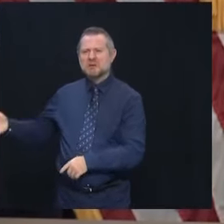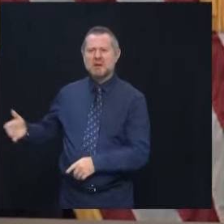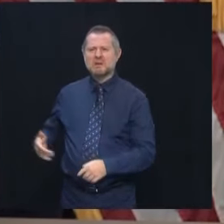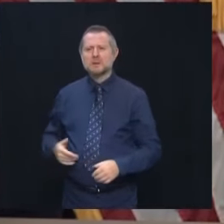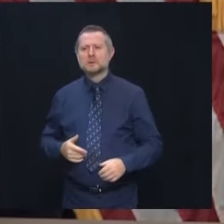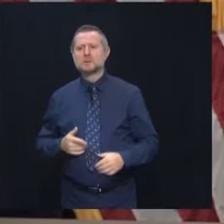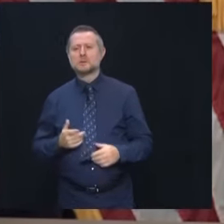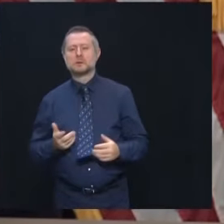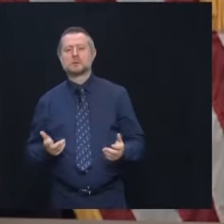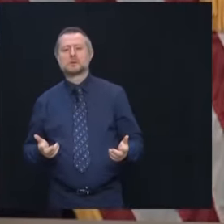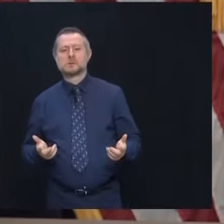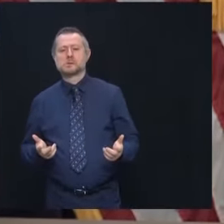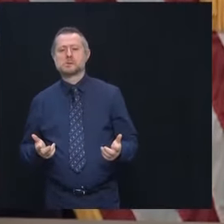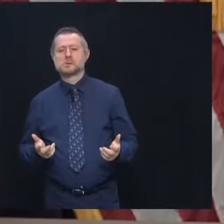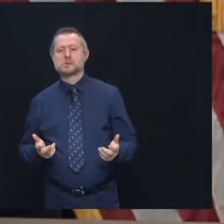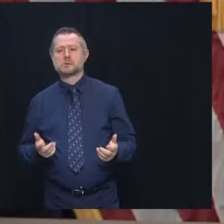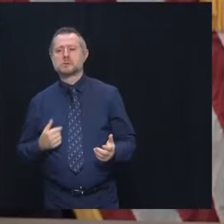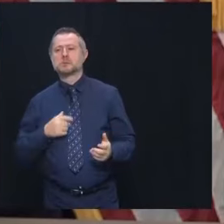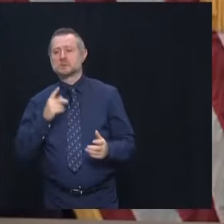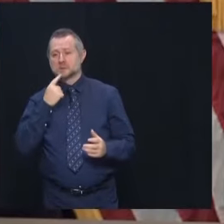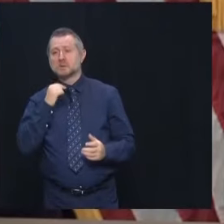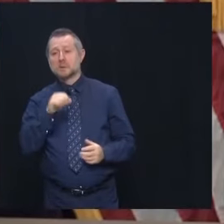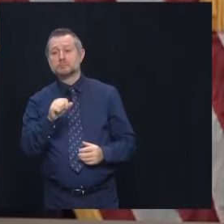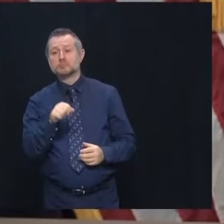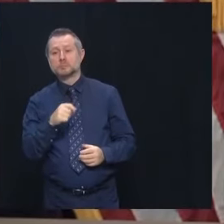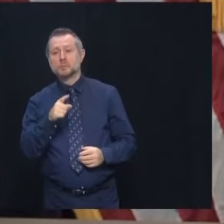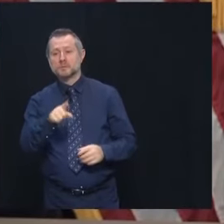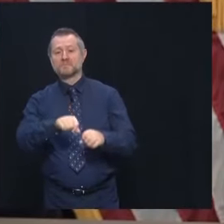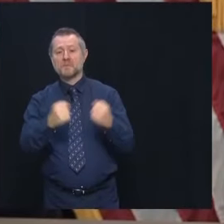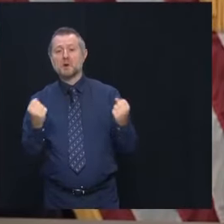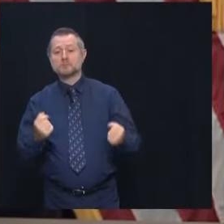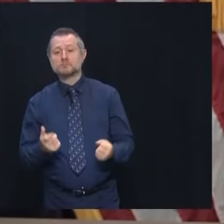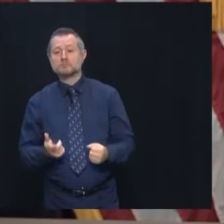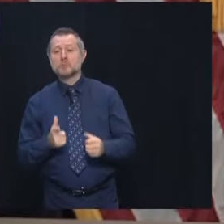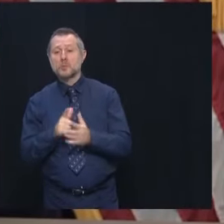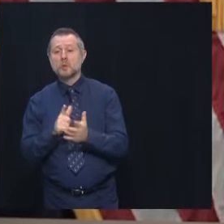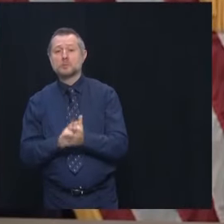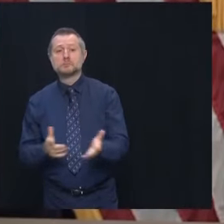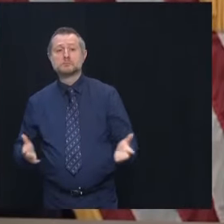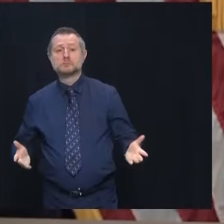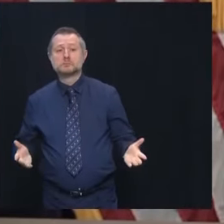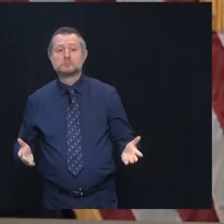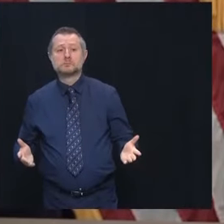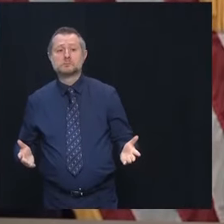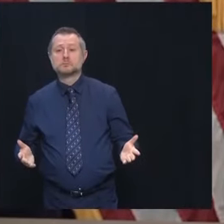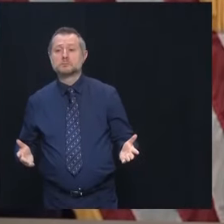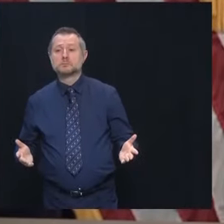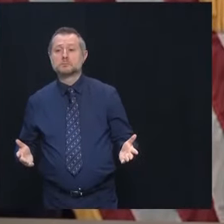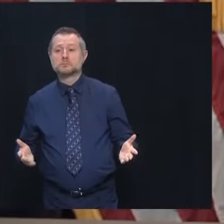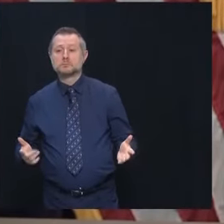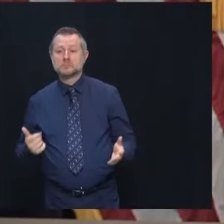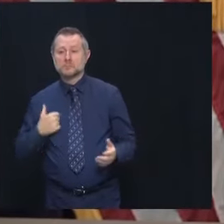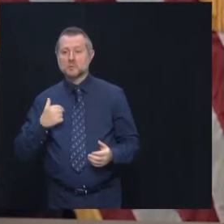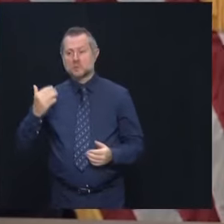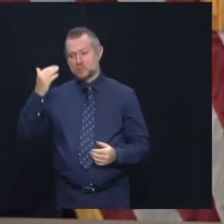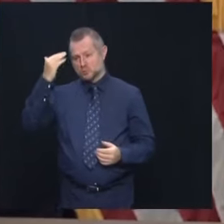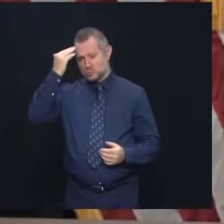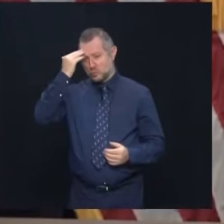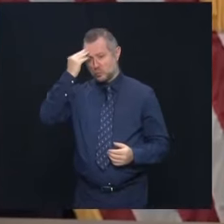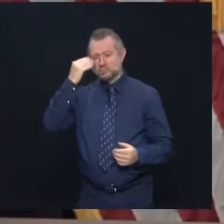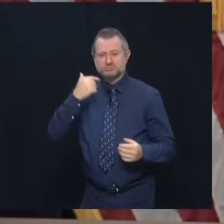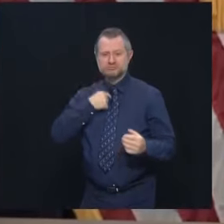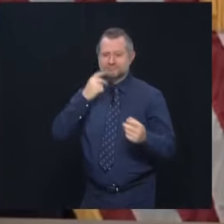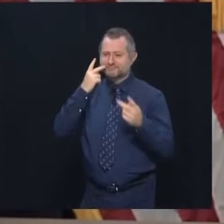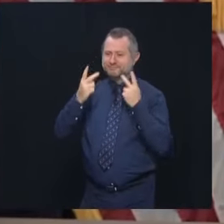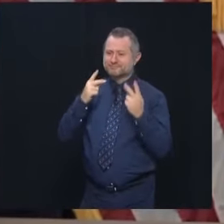fining these people. And we said, yeah, we are, because we lived through mass graves on Hart Island, and we lived through sirens in this city, and we lived through